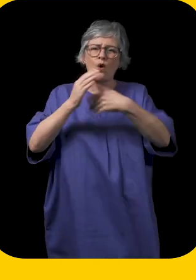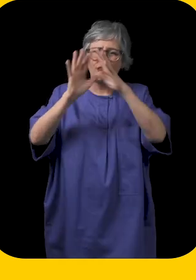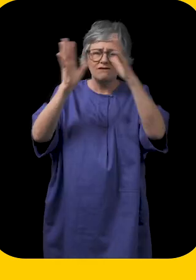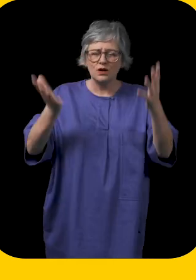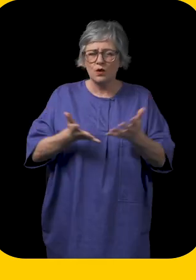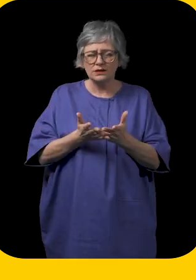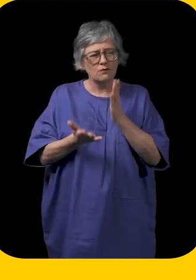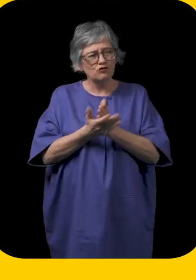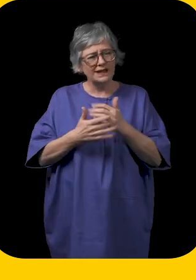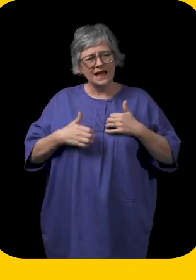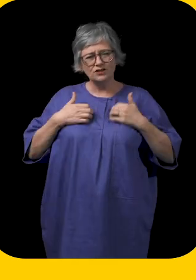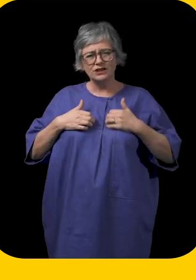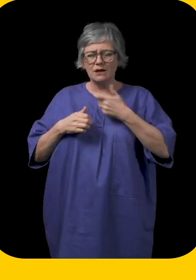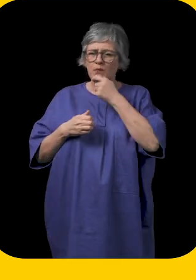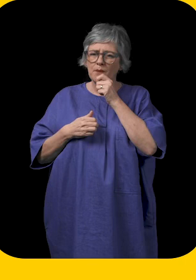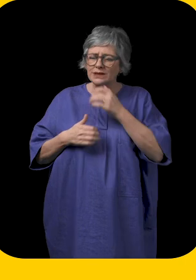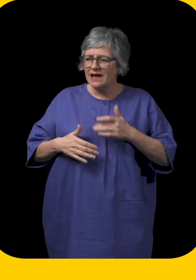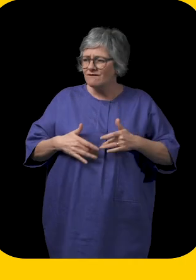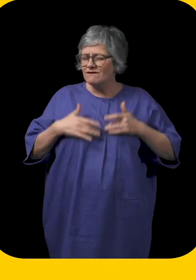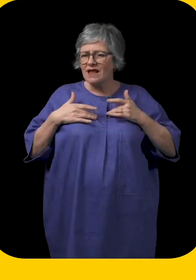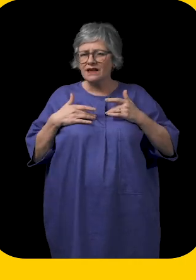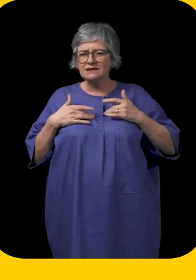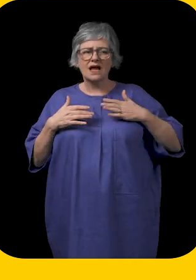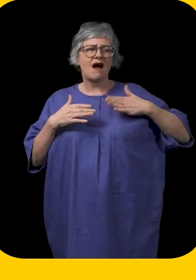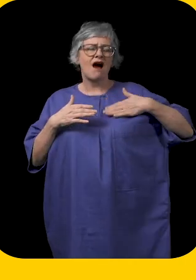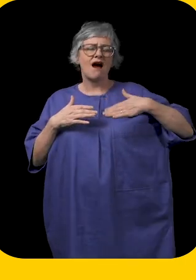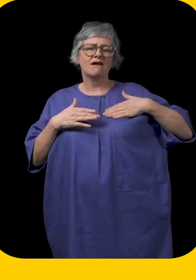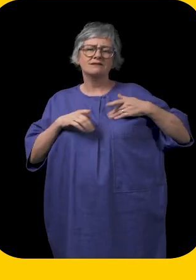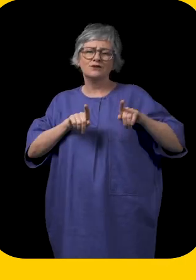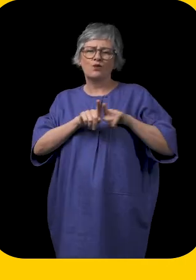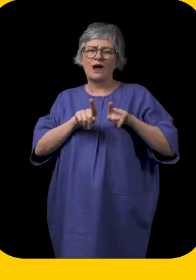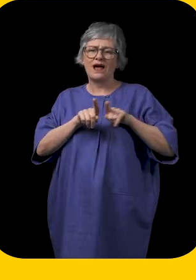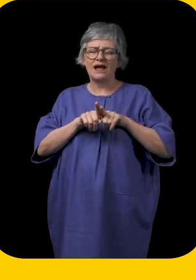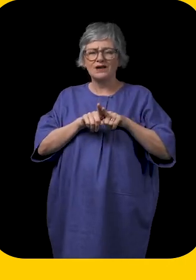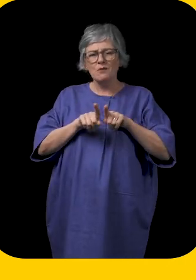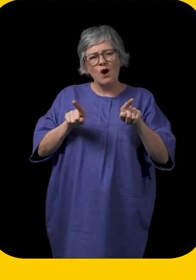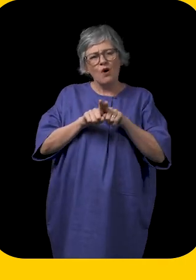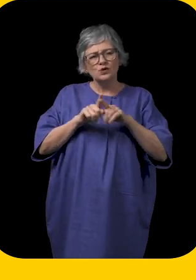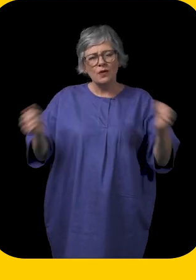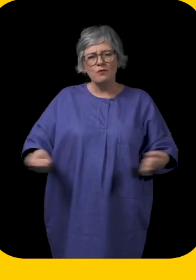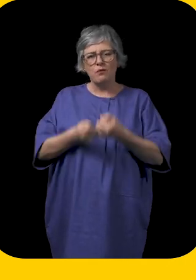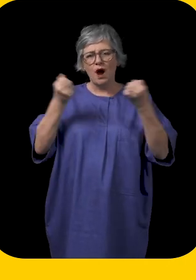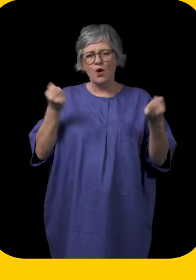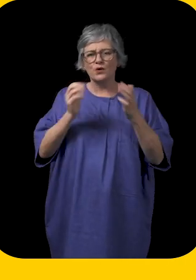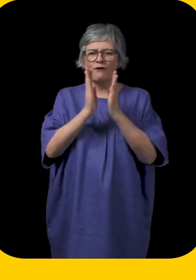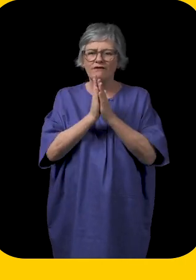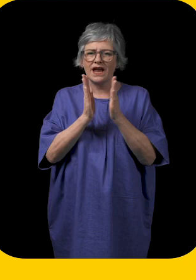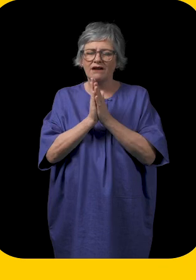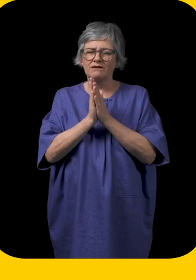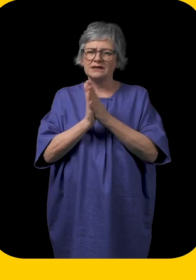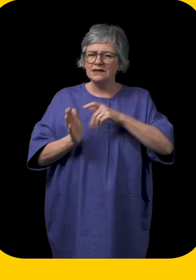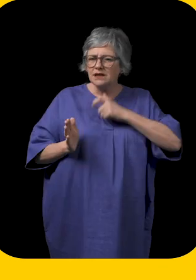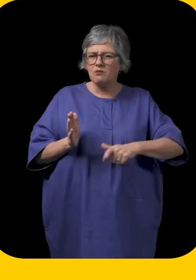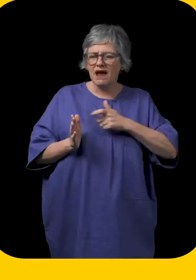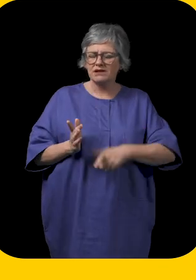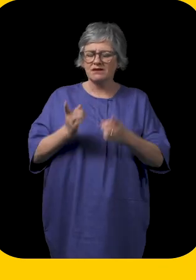think it, for me, I'm so interested in people's feelings and people's hearts, I guess, but also the power of faith and belief